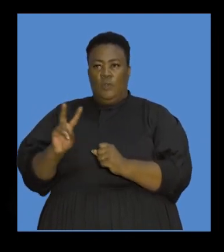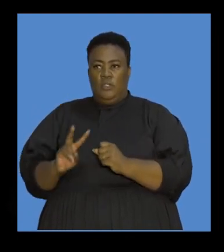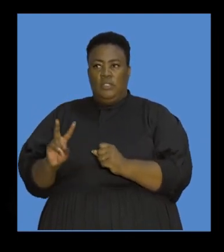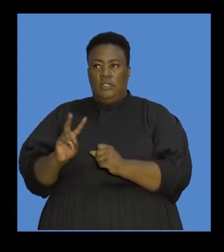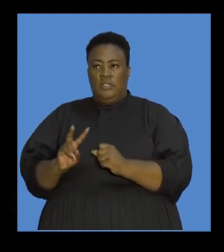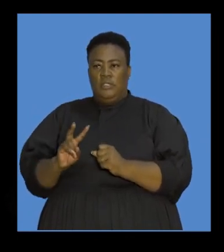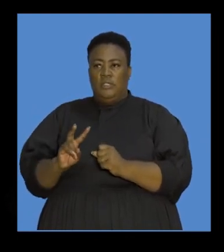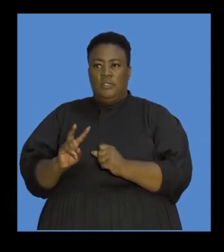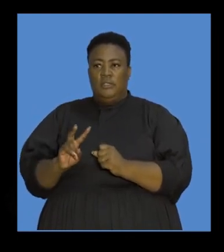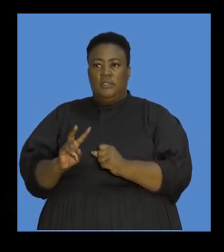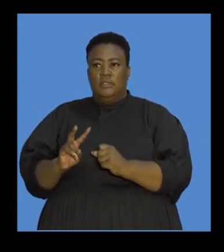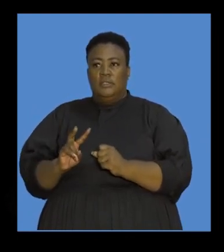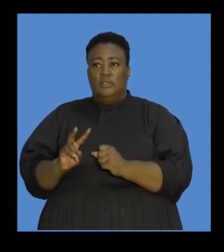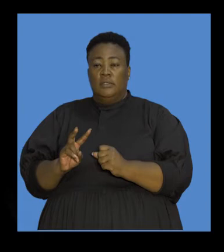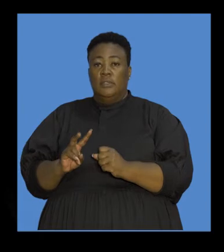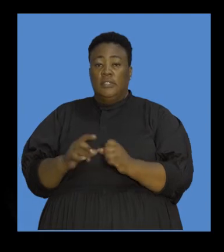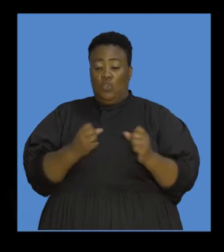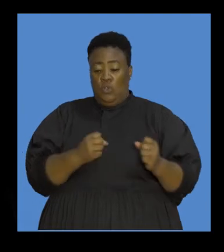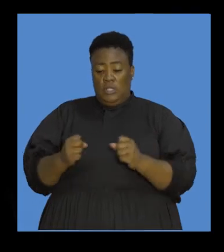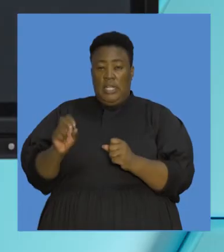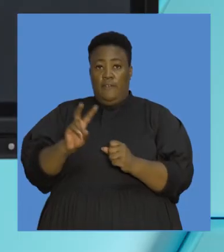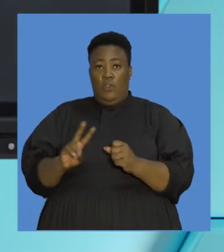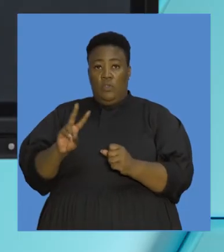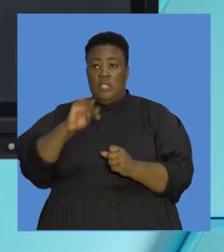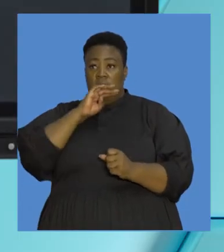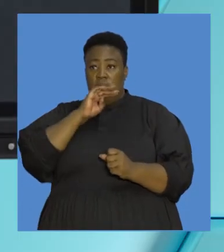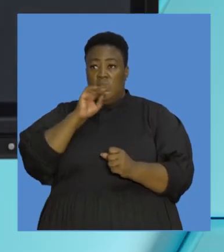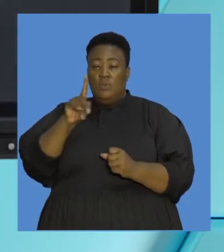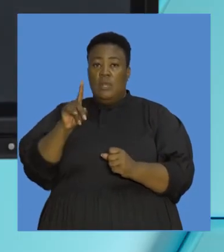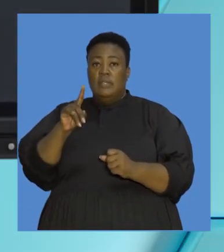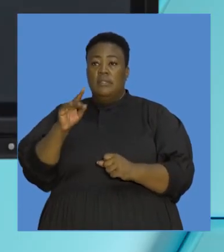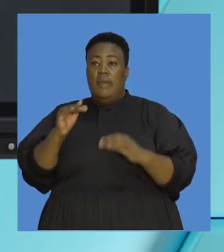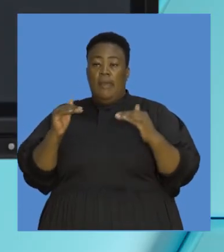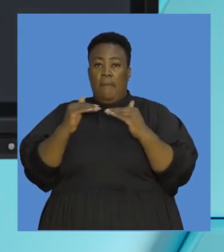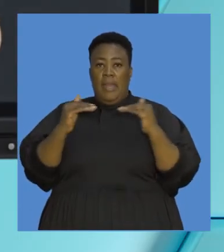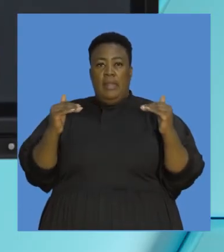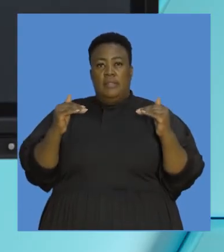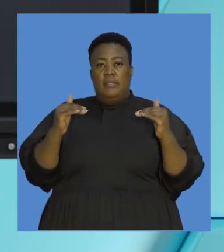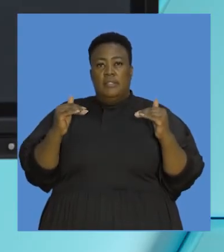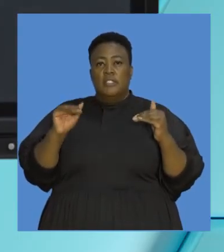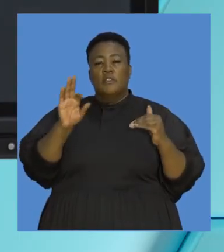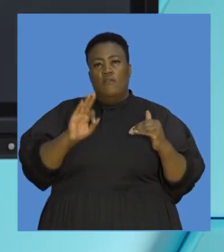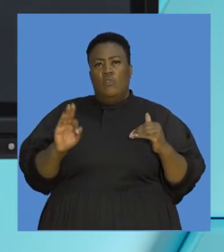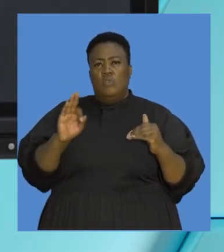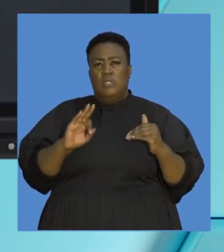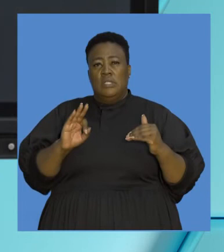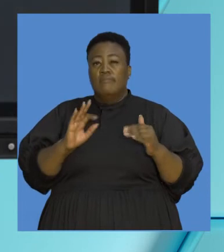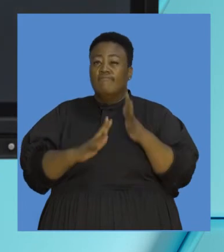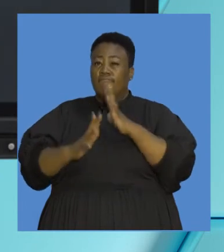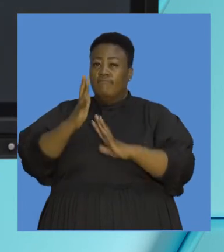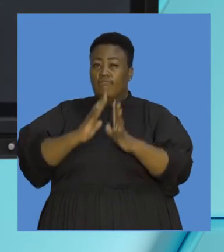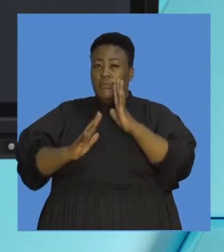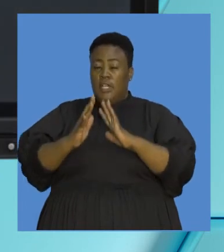constant velocity. Constant velocity means balanced forces.